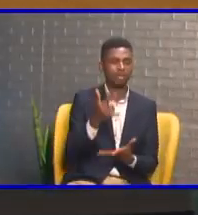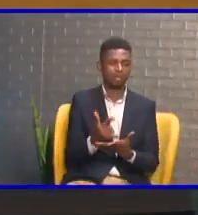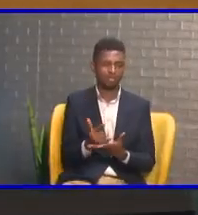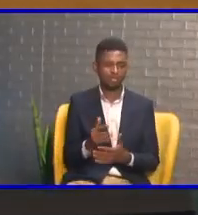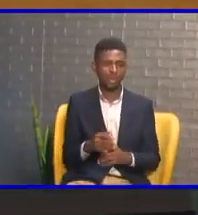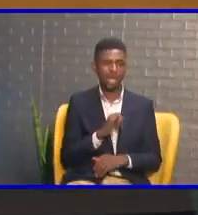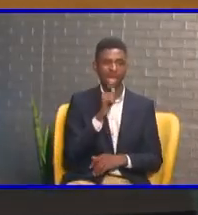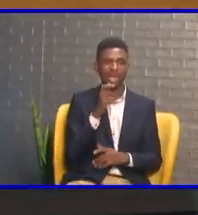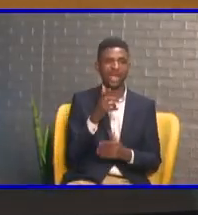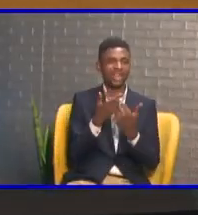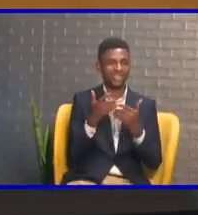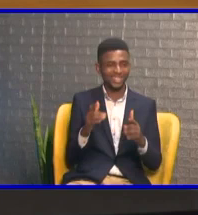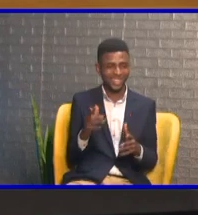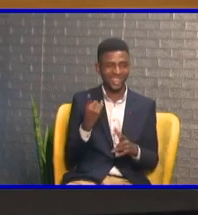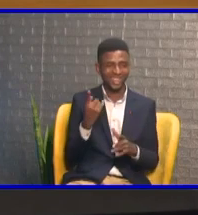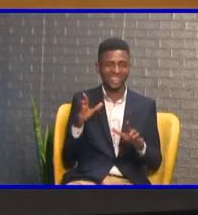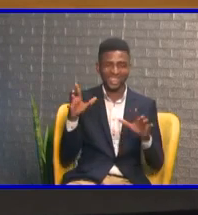crowd.